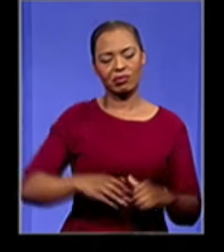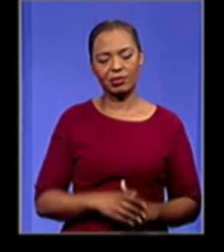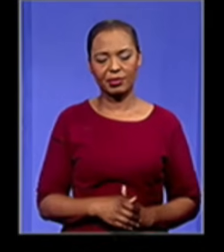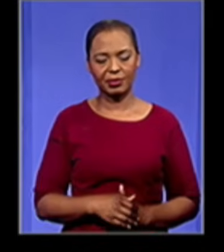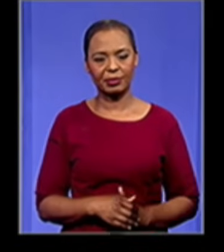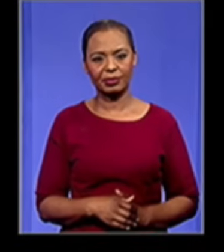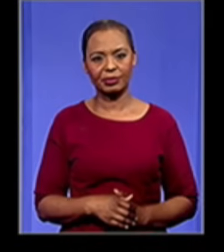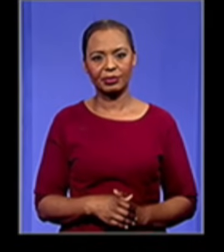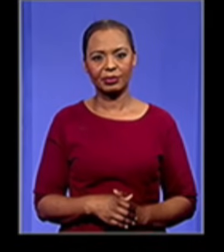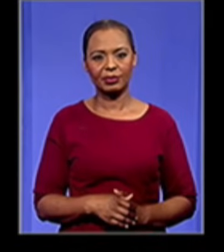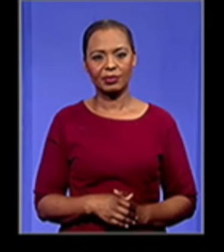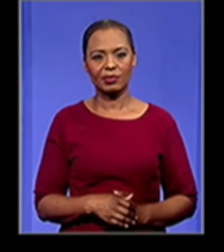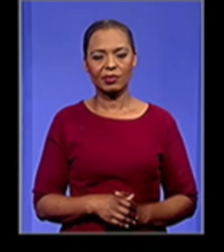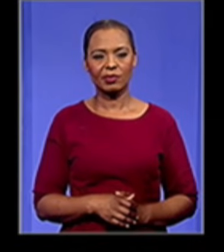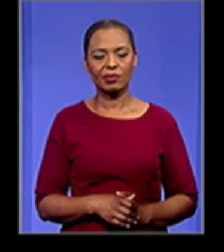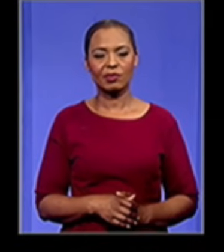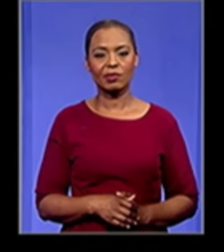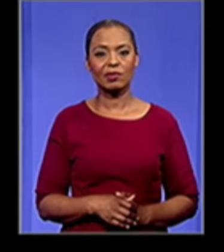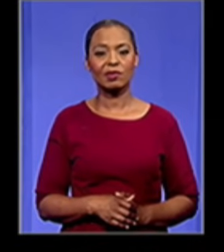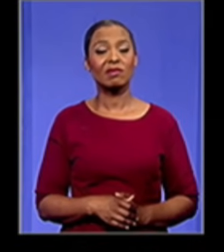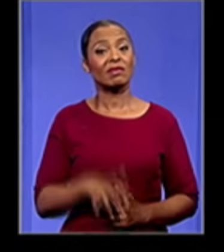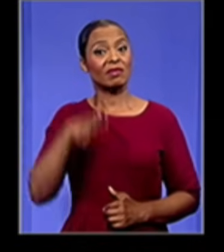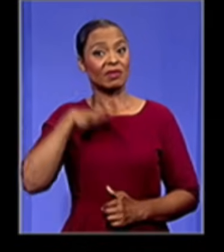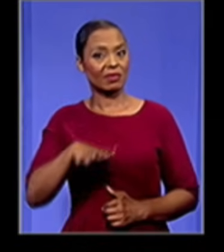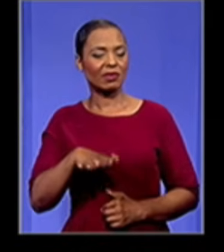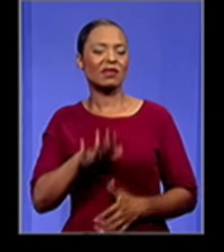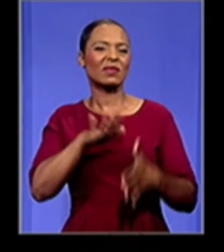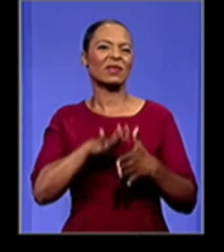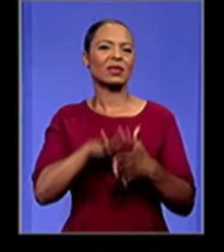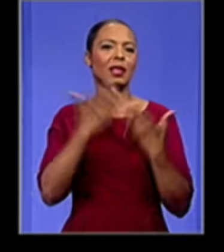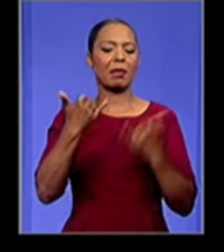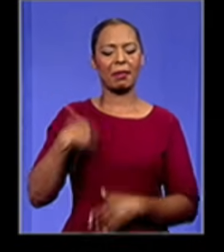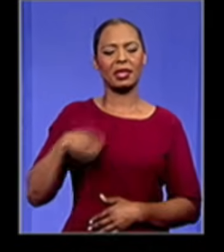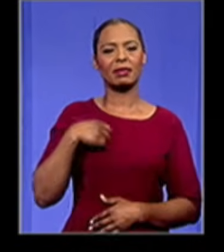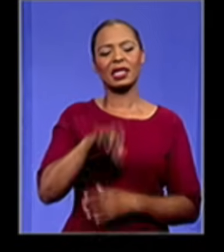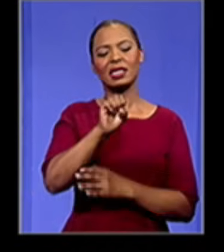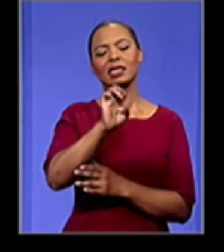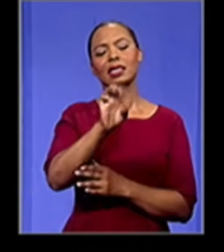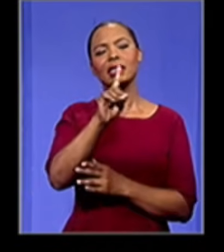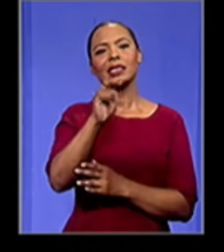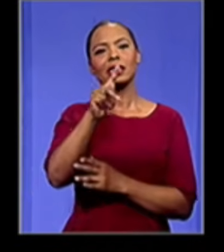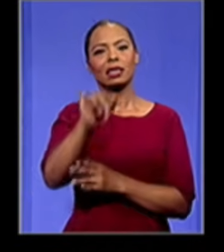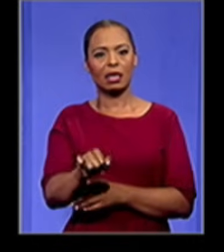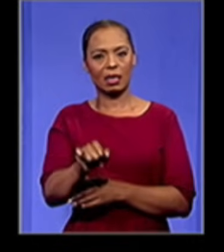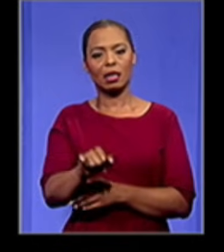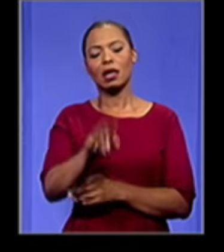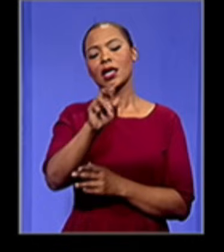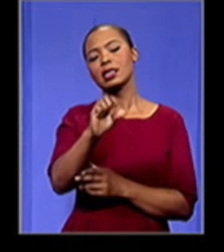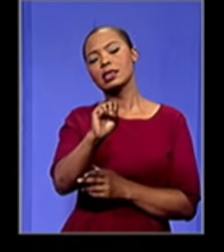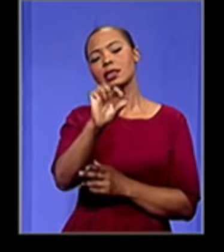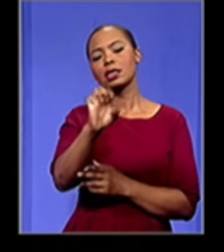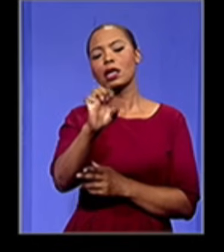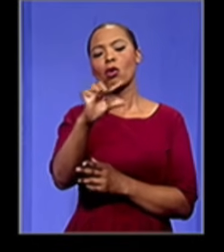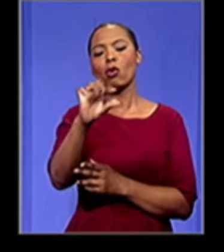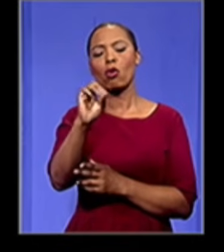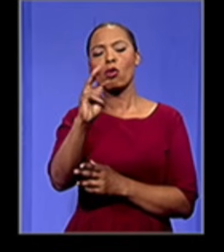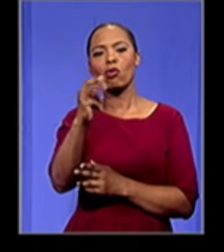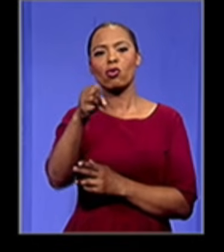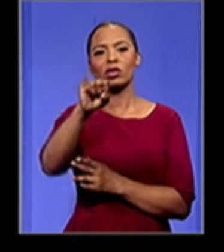mo ntlheng eno. Ka fa go le lengwe, masepala wa Sedika wa Dr. Ruth Segomotsi Mompati o